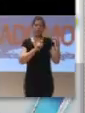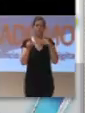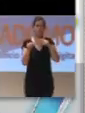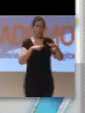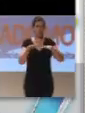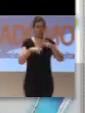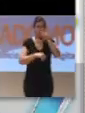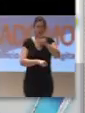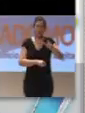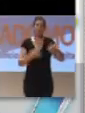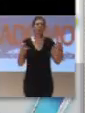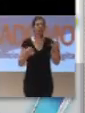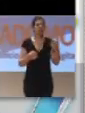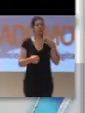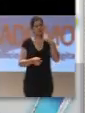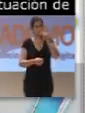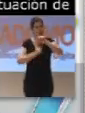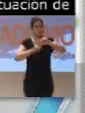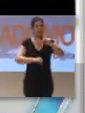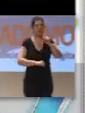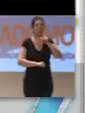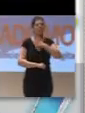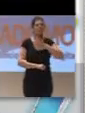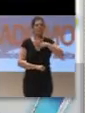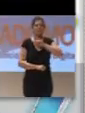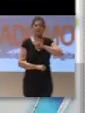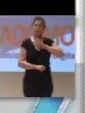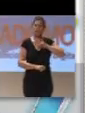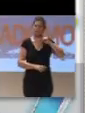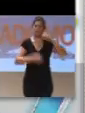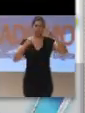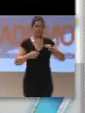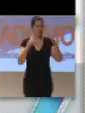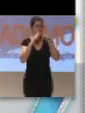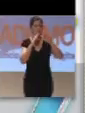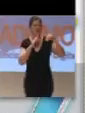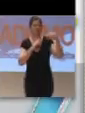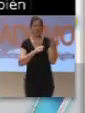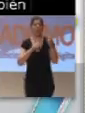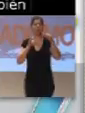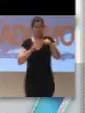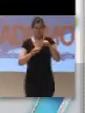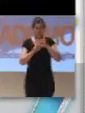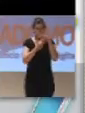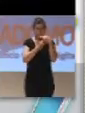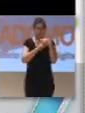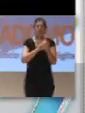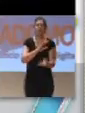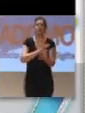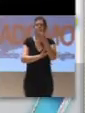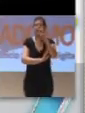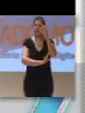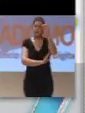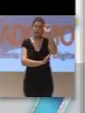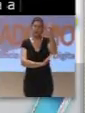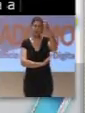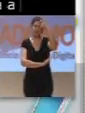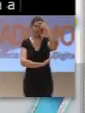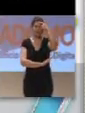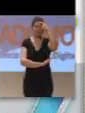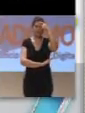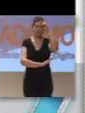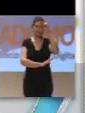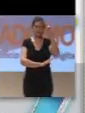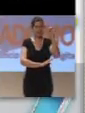aging process, and it's for the healthy aging process. But also, many of the elderly want to feel safe at home, and